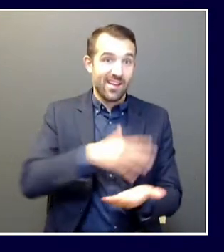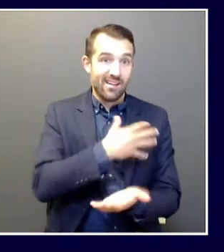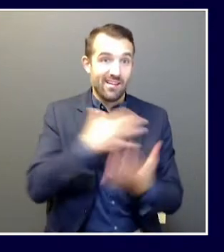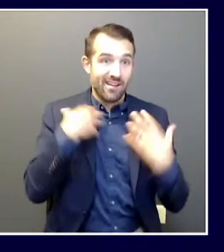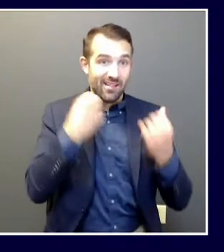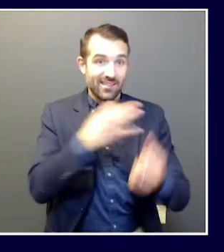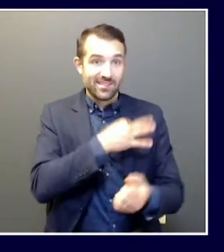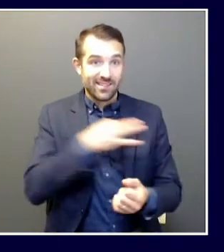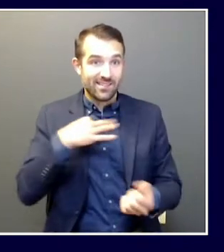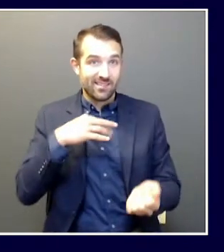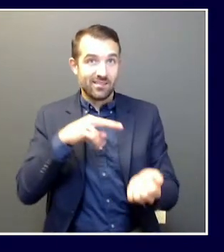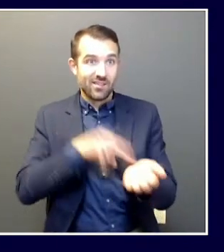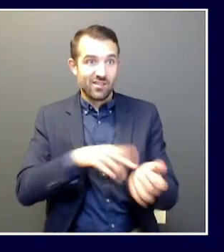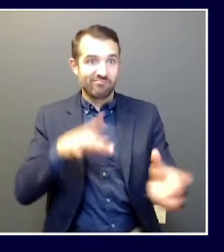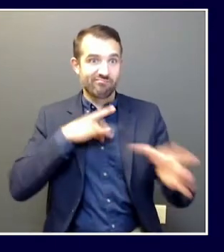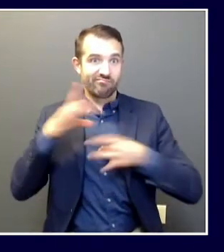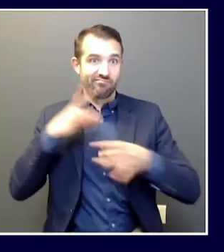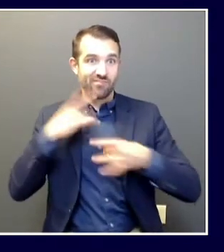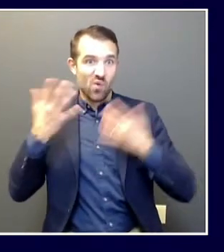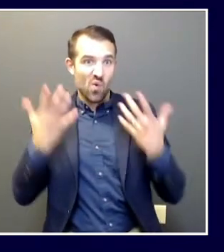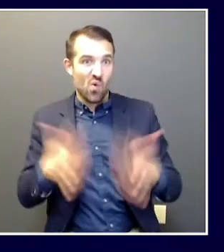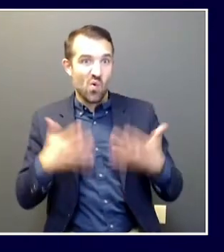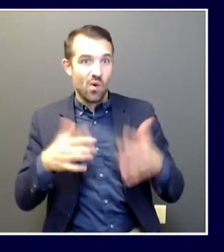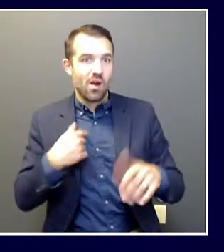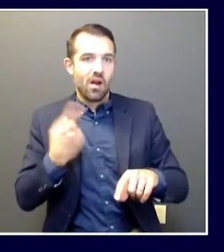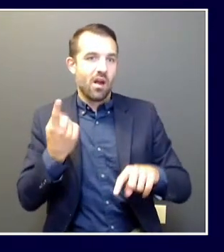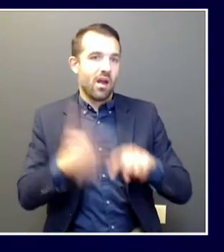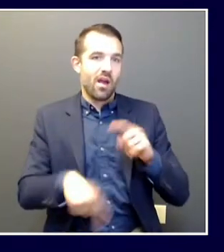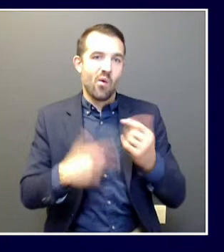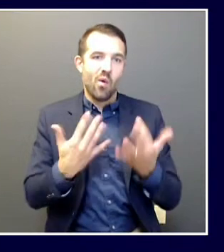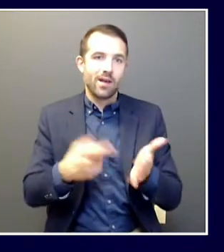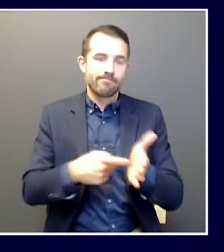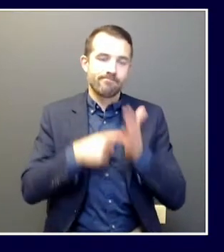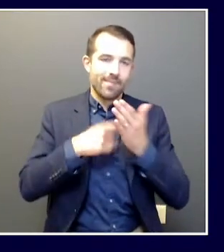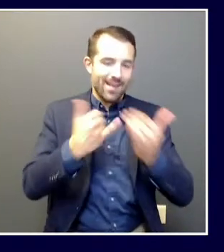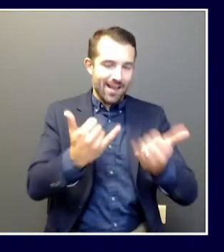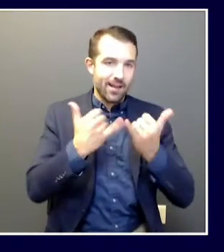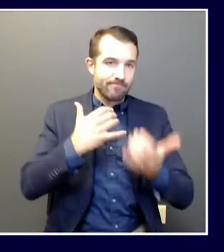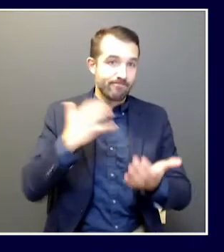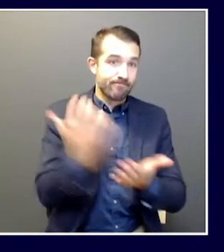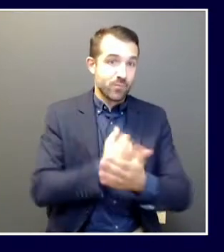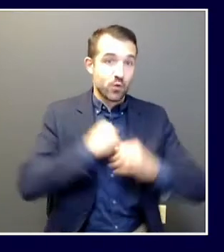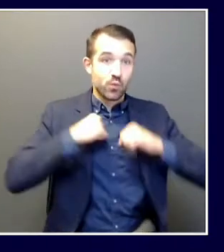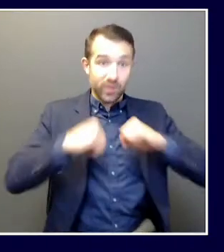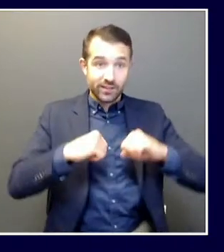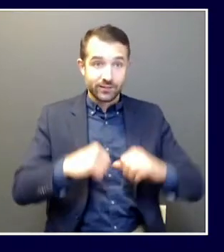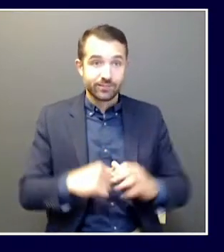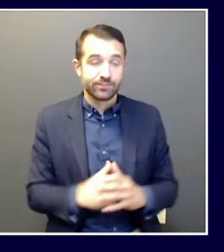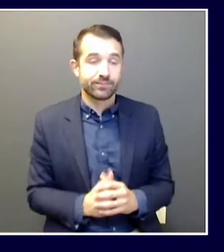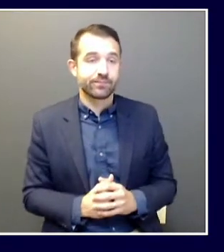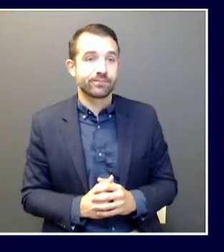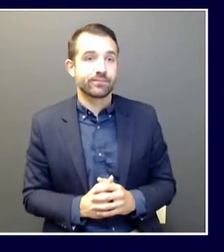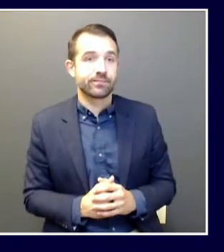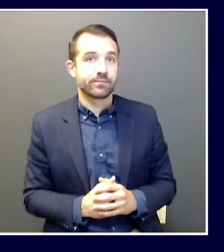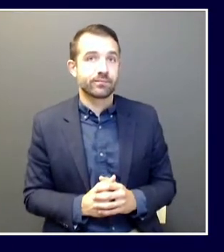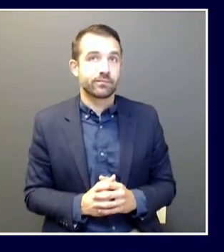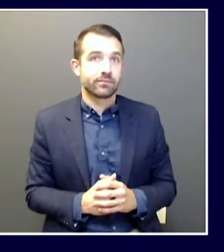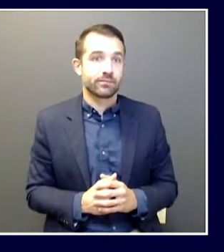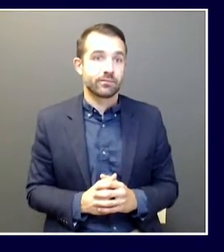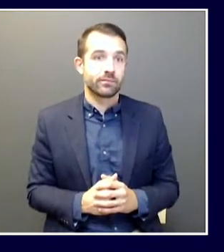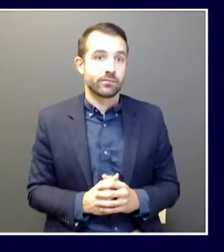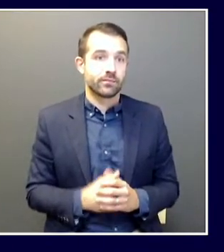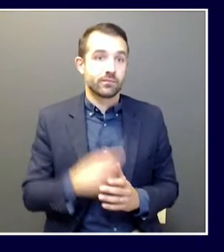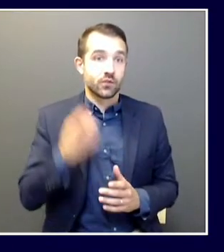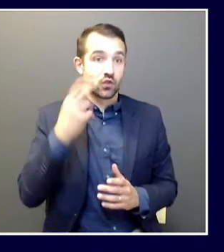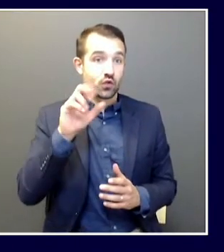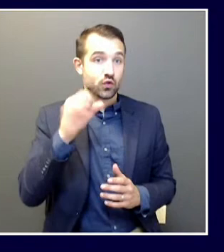wait. And then I guess, Dr. Shah, you've talked a little bit about this in the past, but and I know that other people have